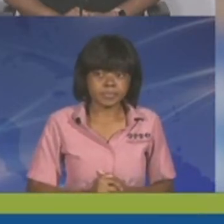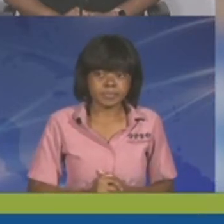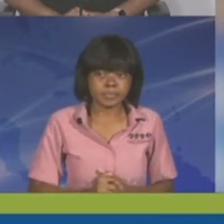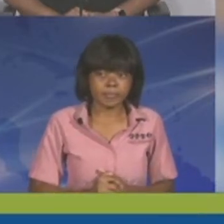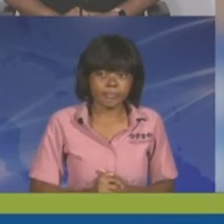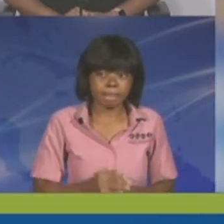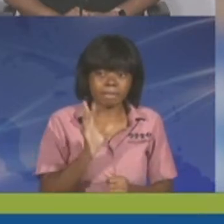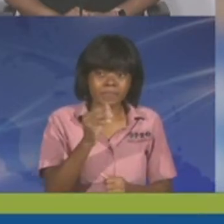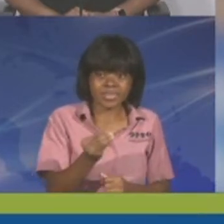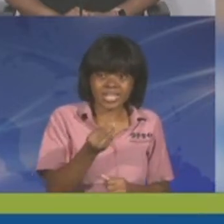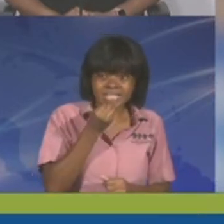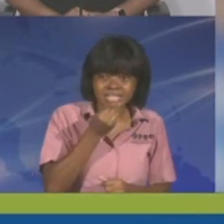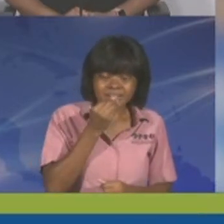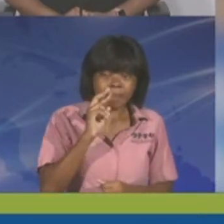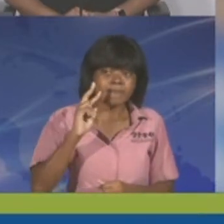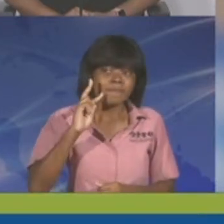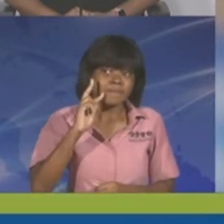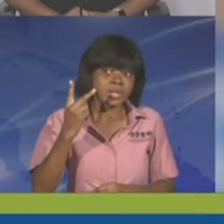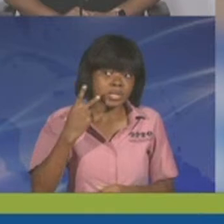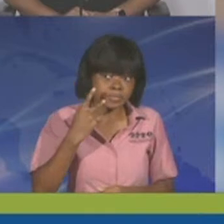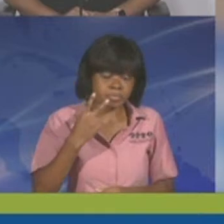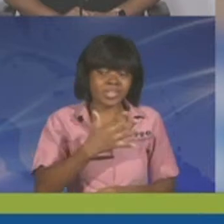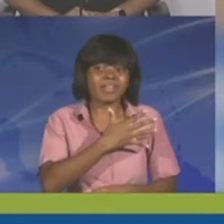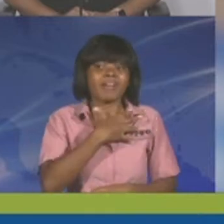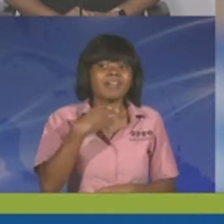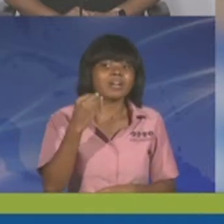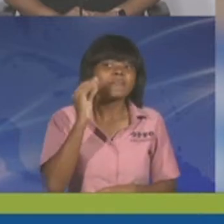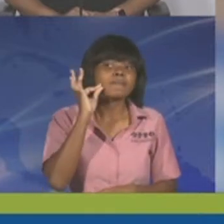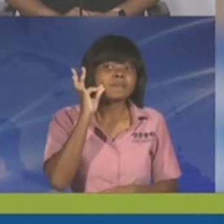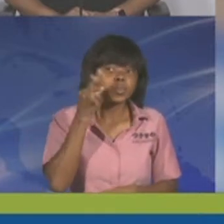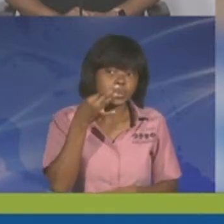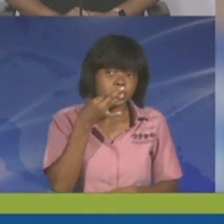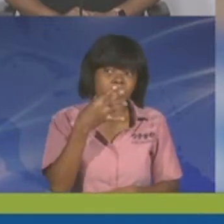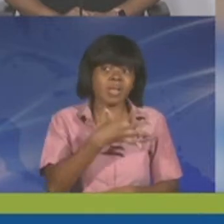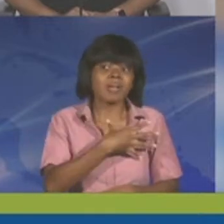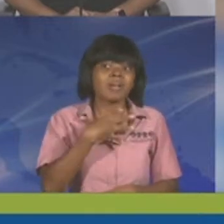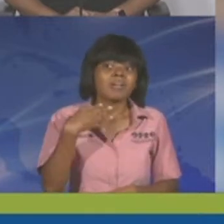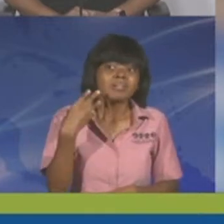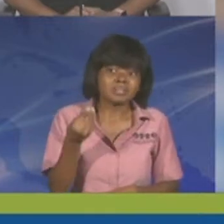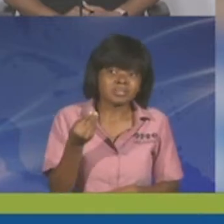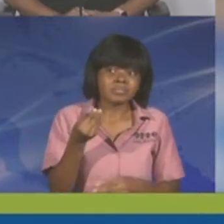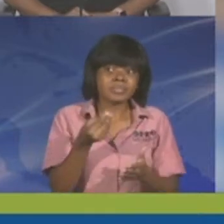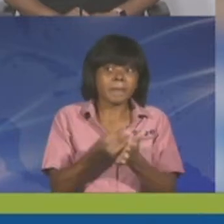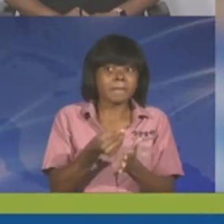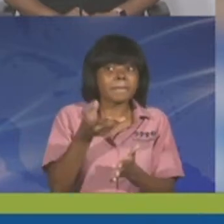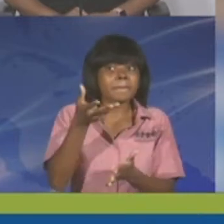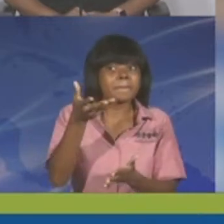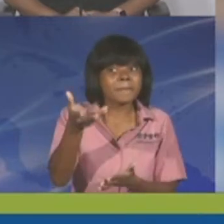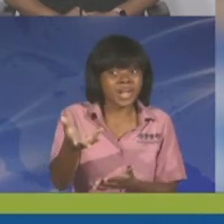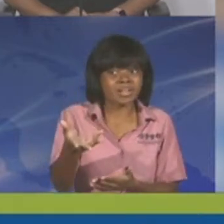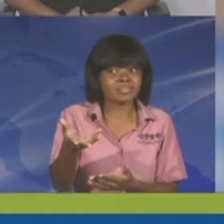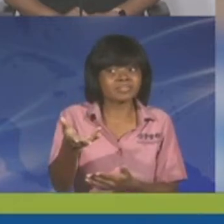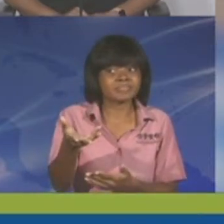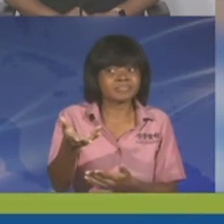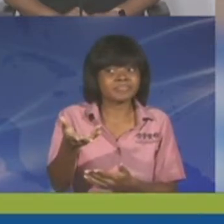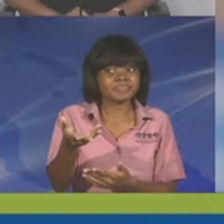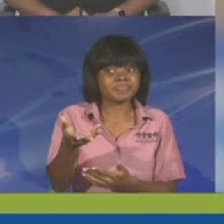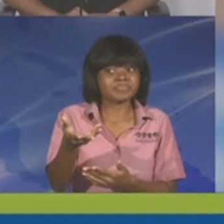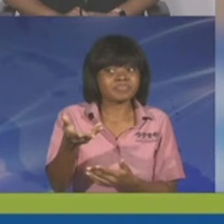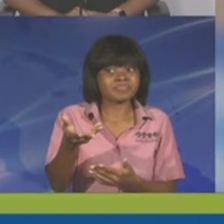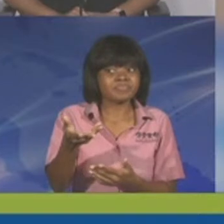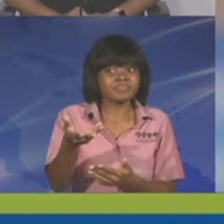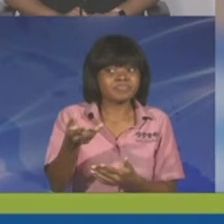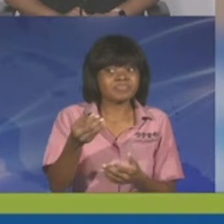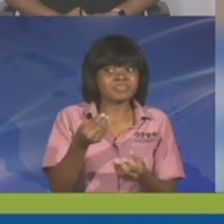fresh vegetables and fruits. Buy fresh poultry and meat. That is such an important thing to factor into